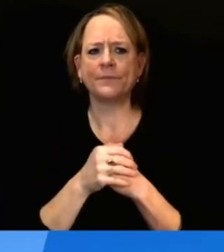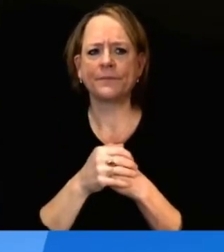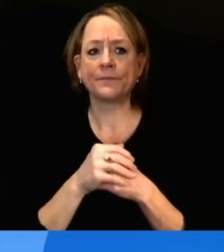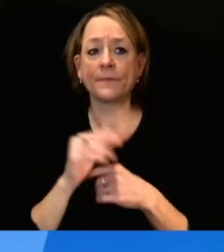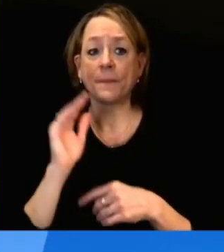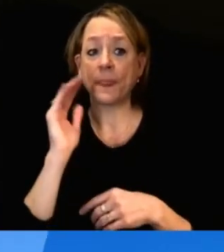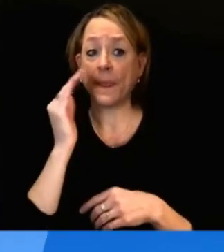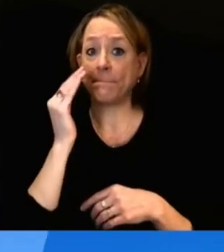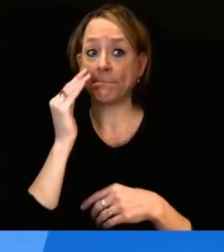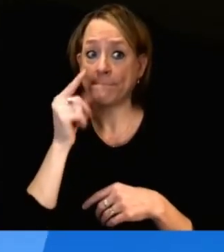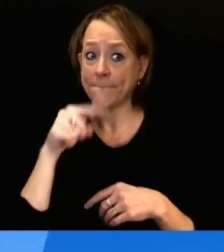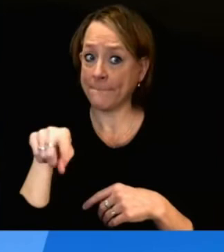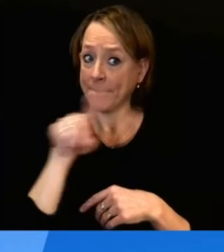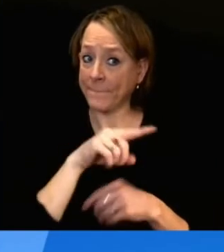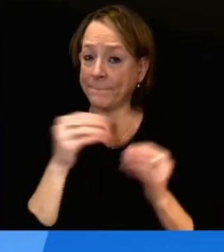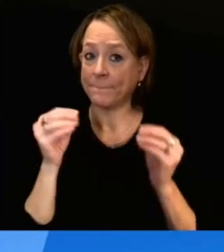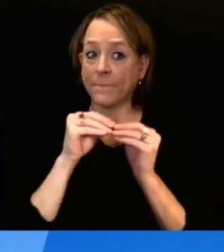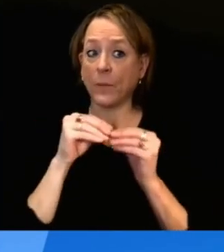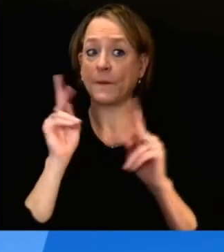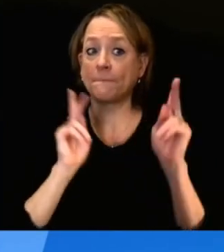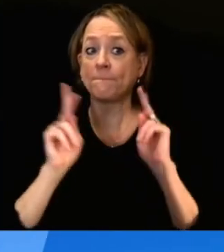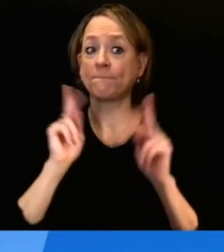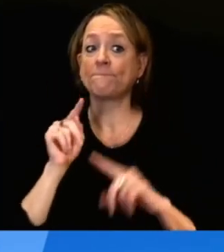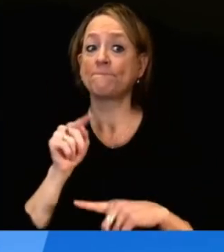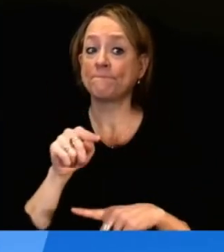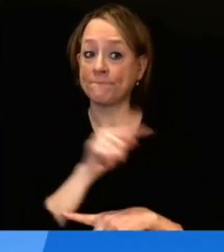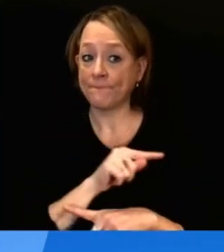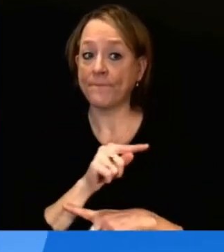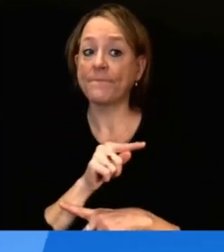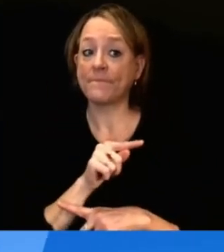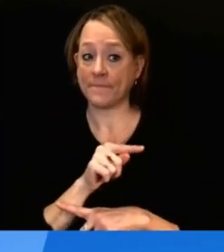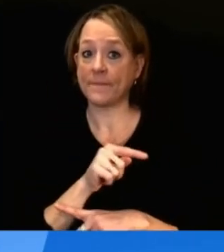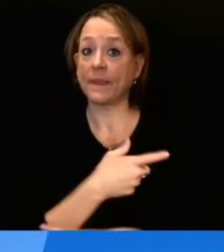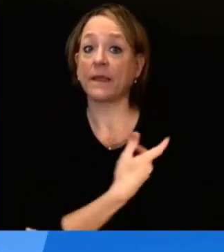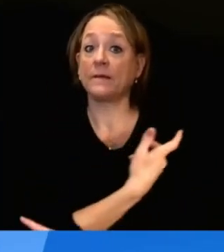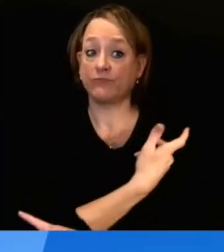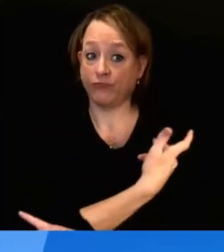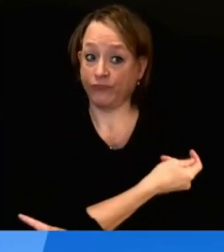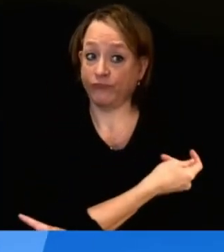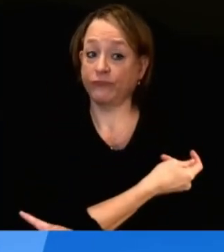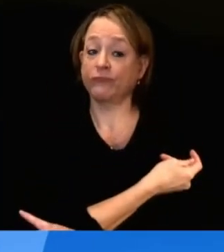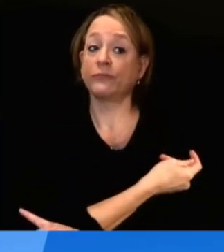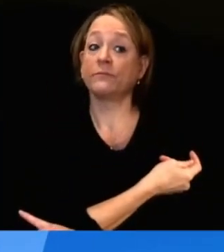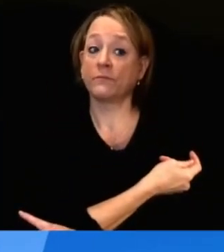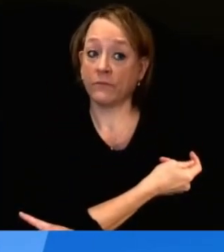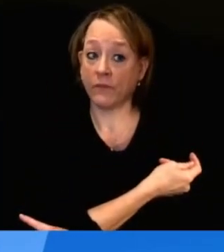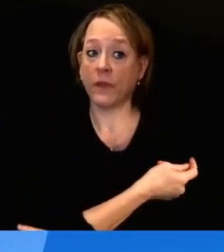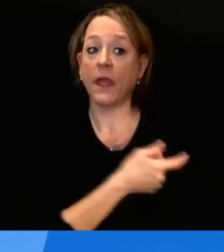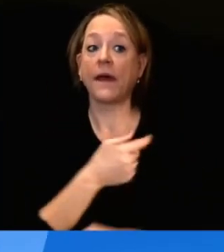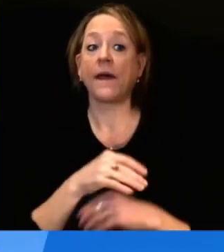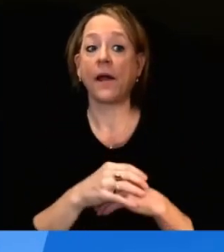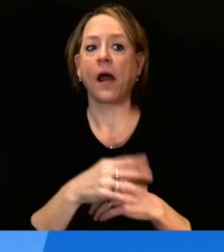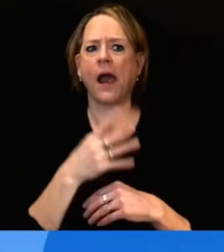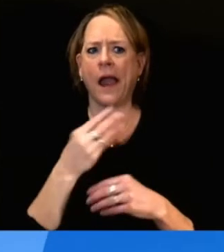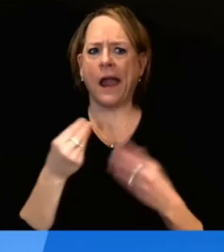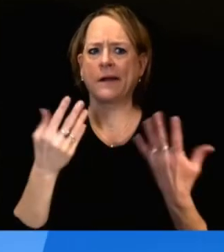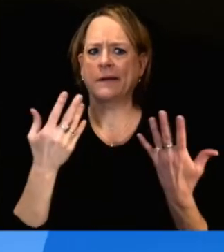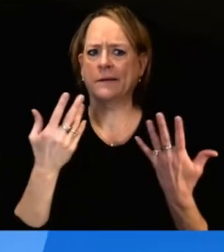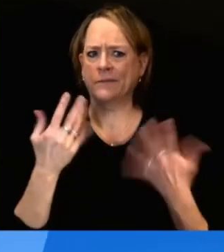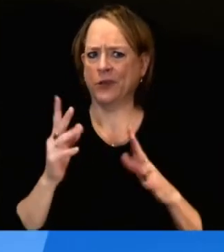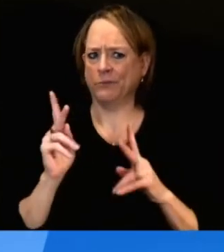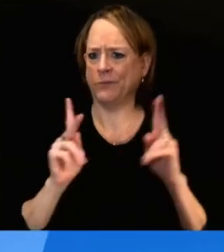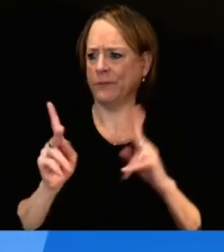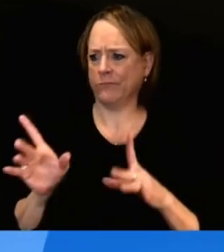currently vaccinated, as well as people who have had COVID prior, do you see with the Omicron variant, or possibly